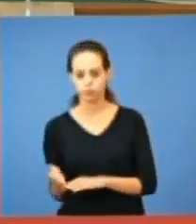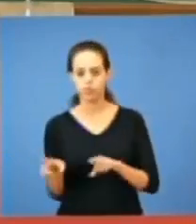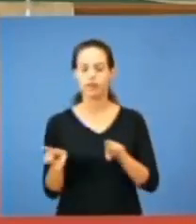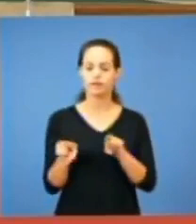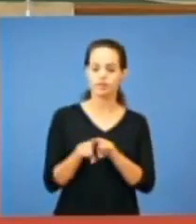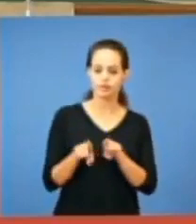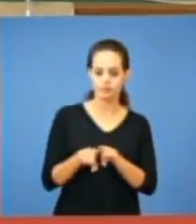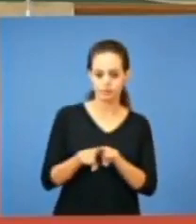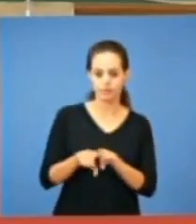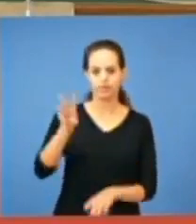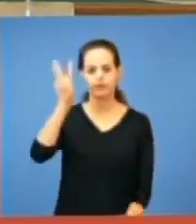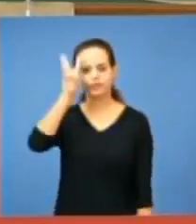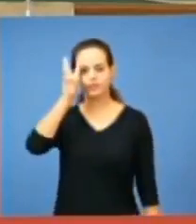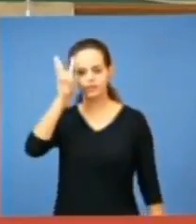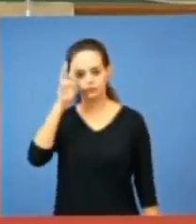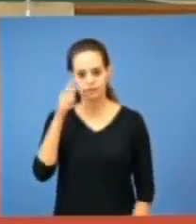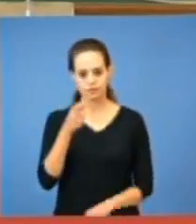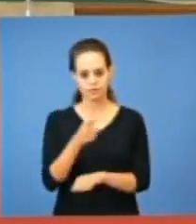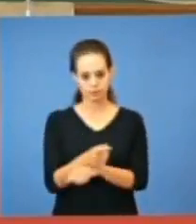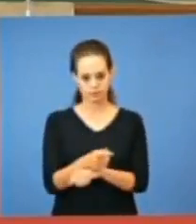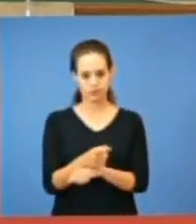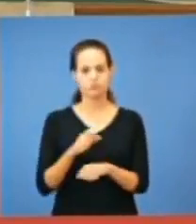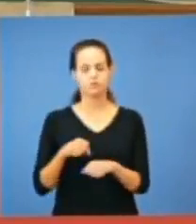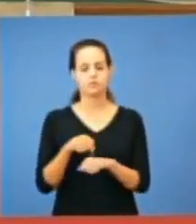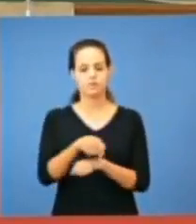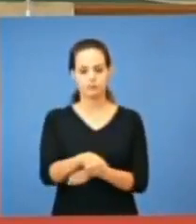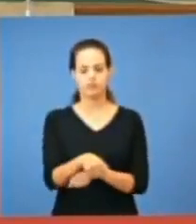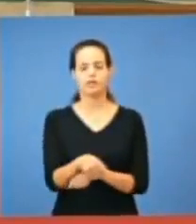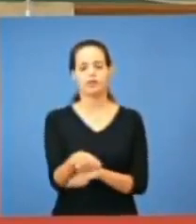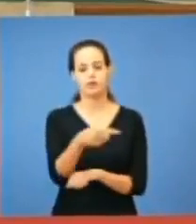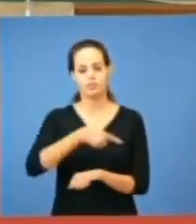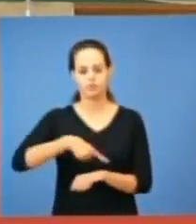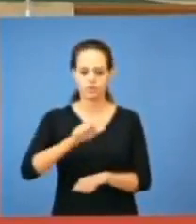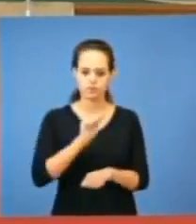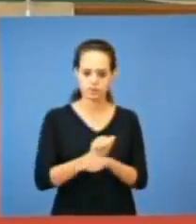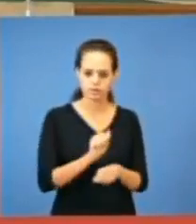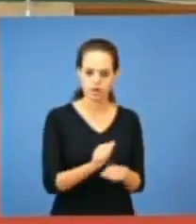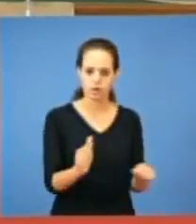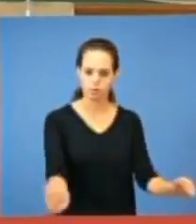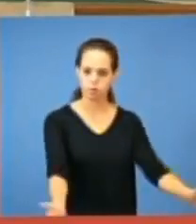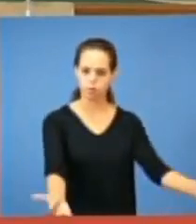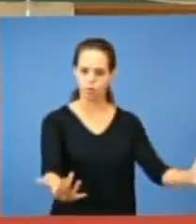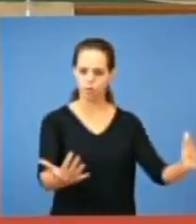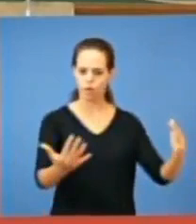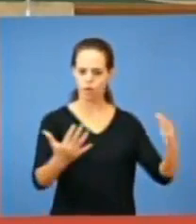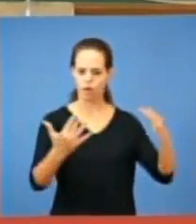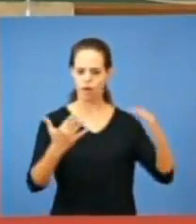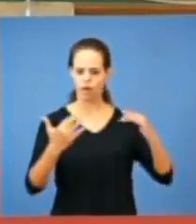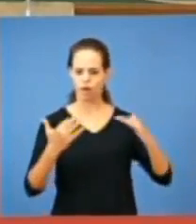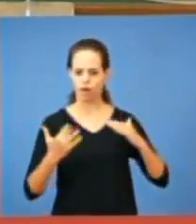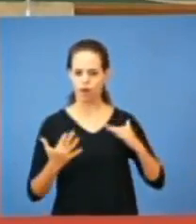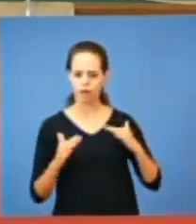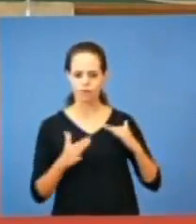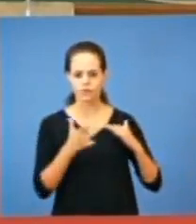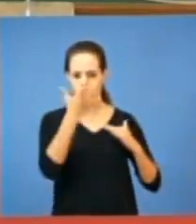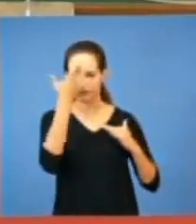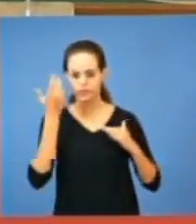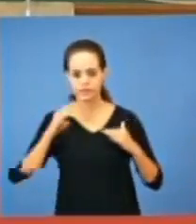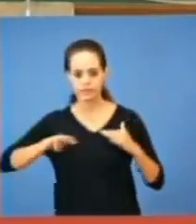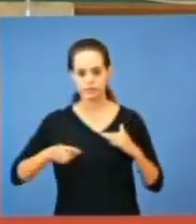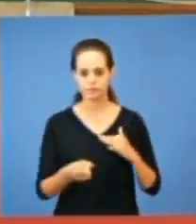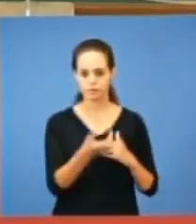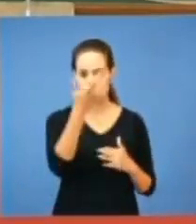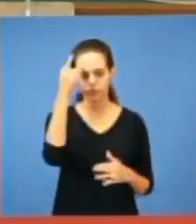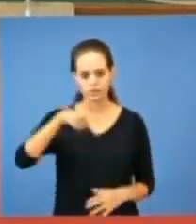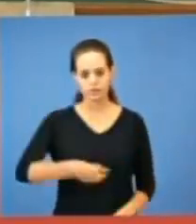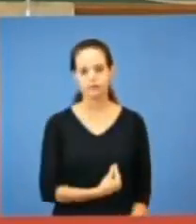day tomorrow and on Tuesday, in the seventh period of the seminar, where we are waiting for another group of